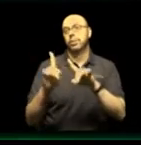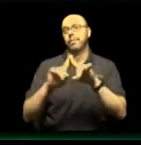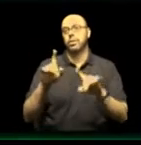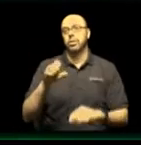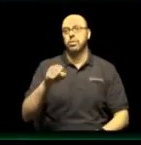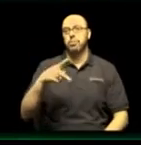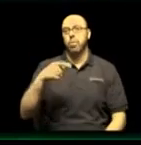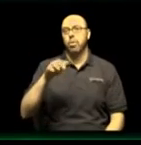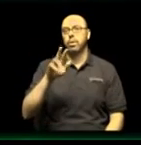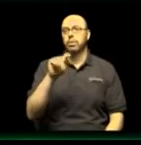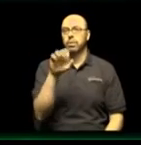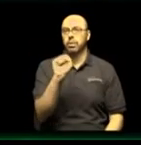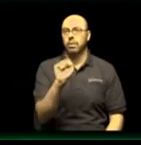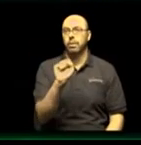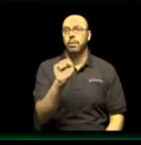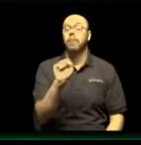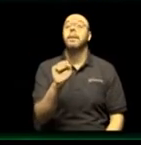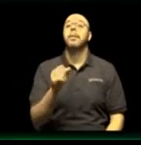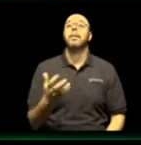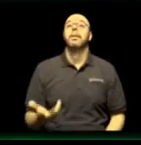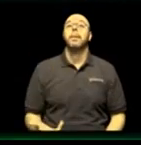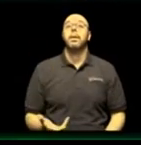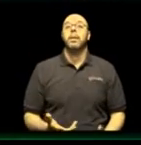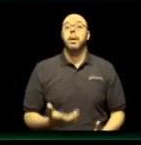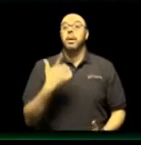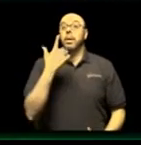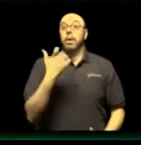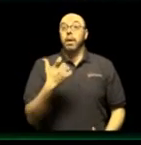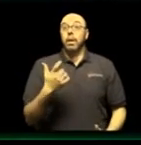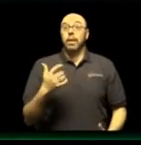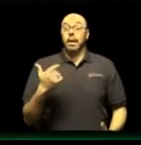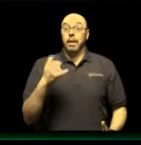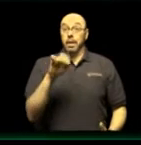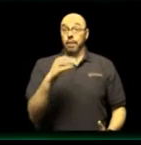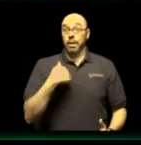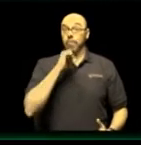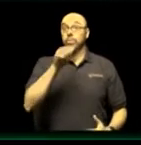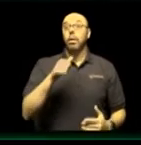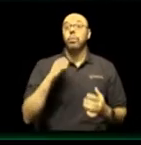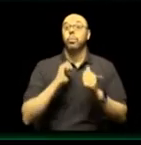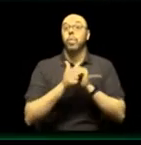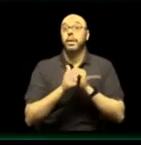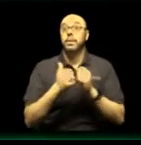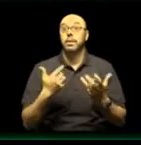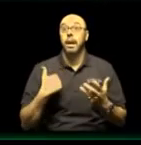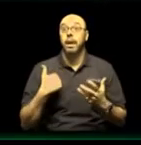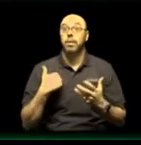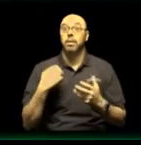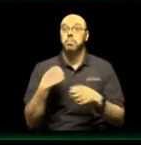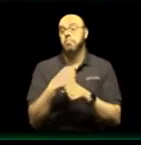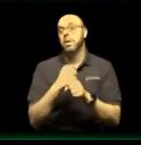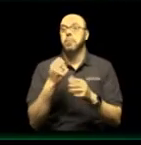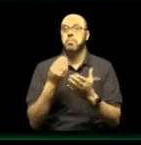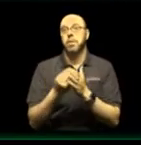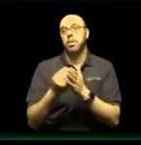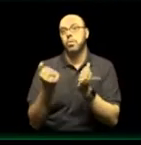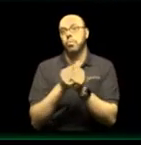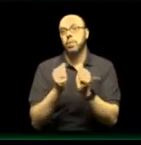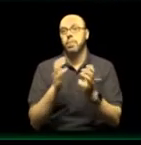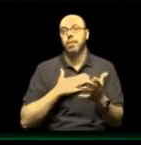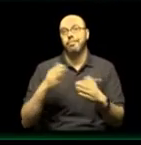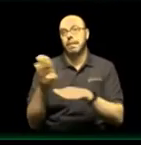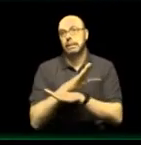Right. Why I want to be involved, because if I'm not racing, I just make my money from my business. Right.